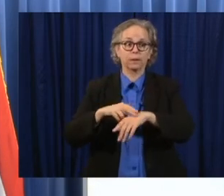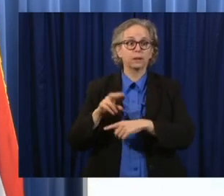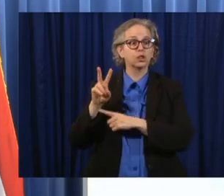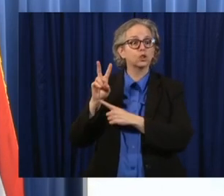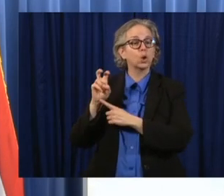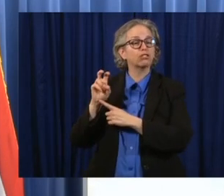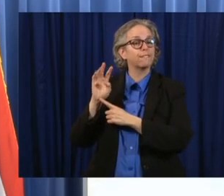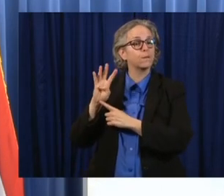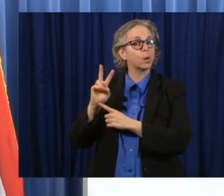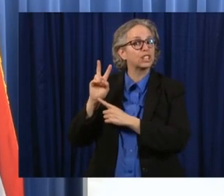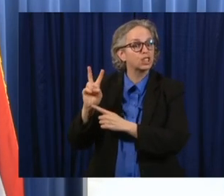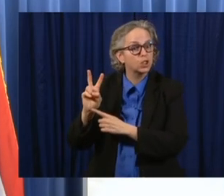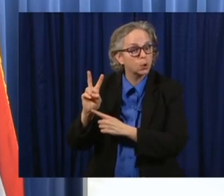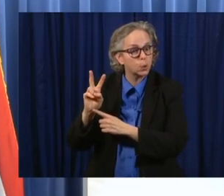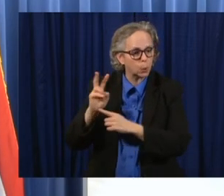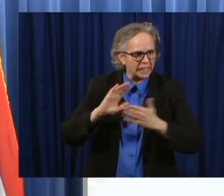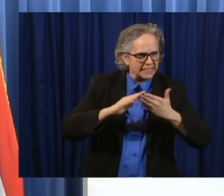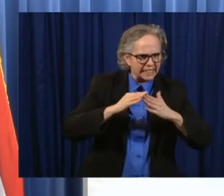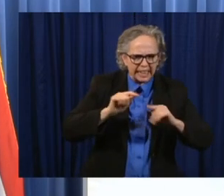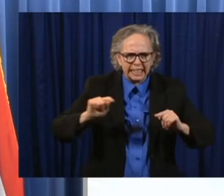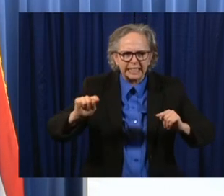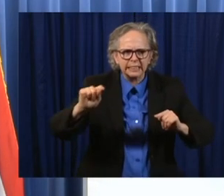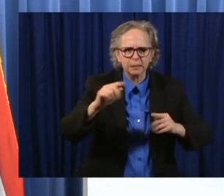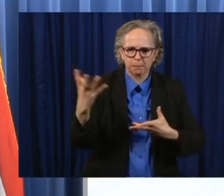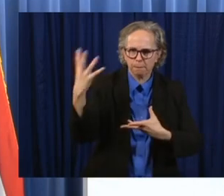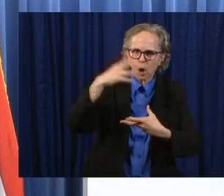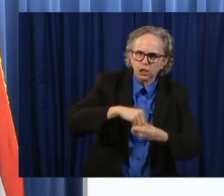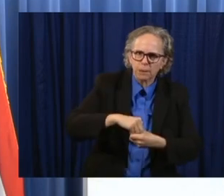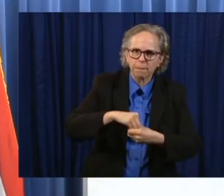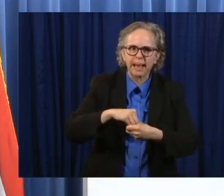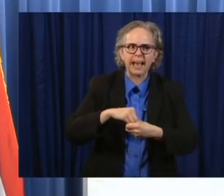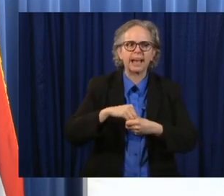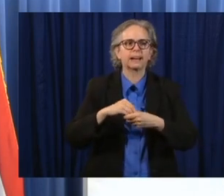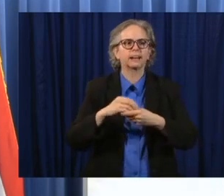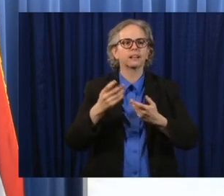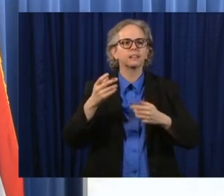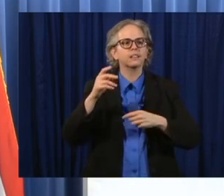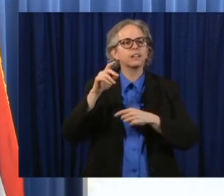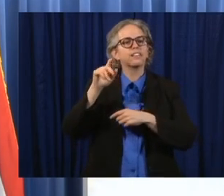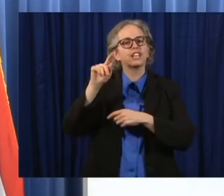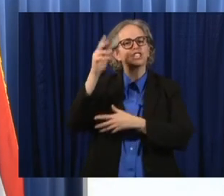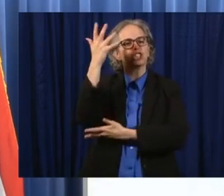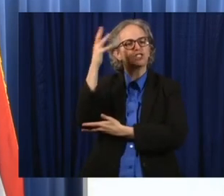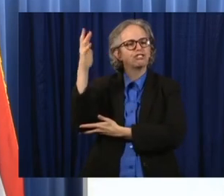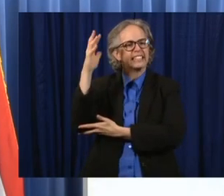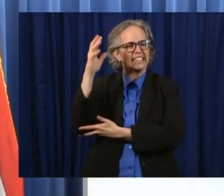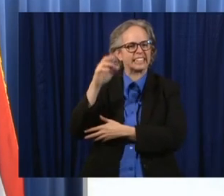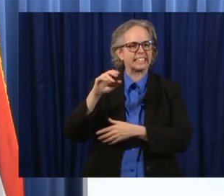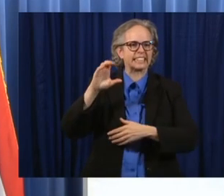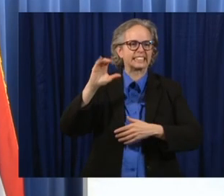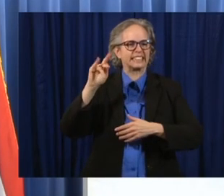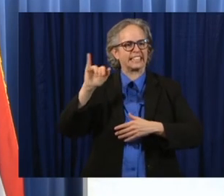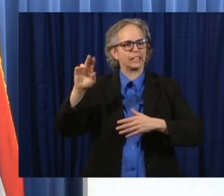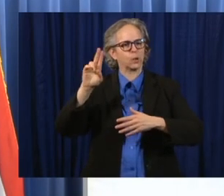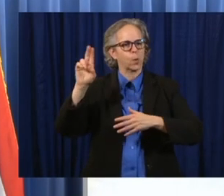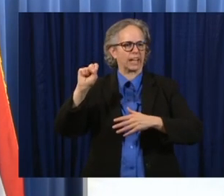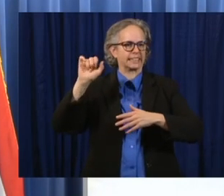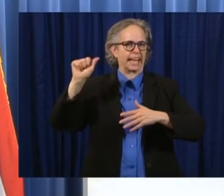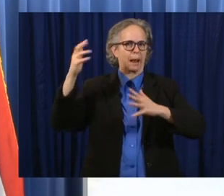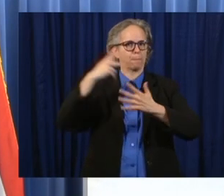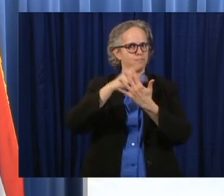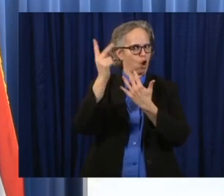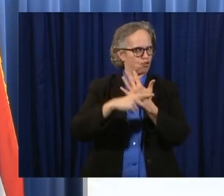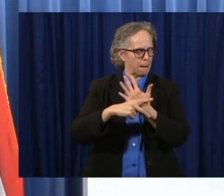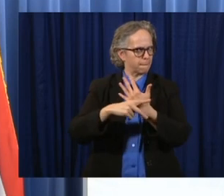participate in Arbor Day's Foundation Tree City USA program, which recognizes communities practicing and